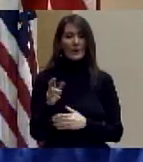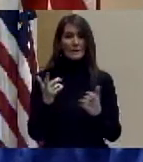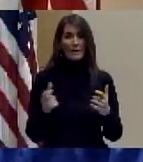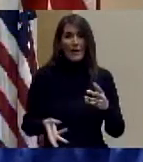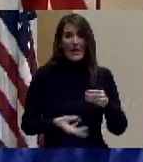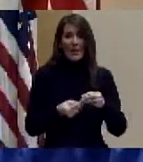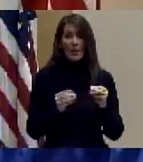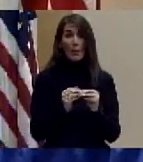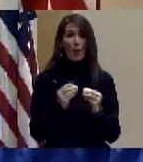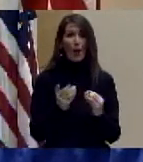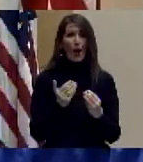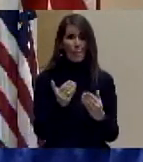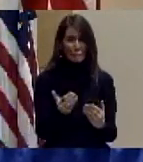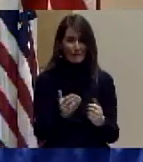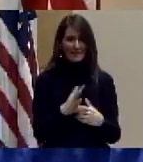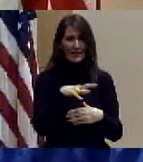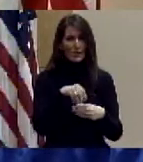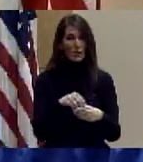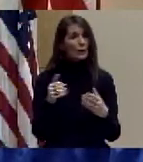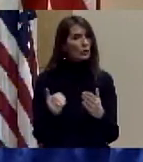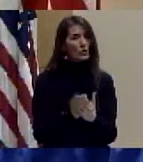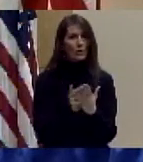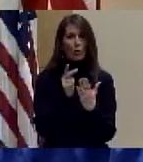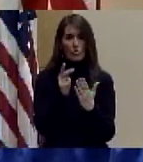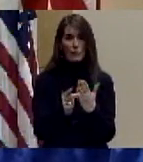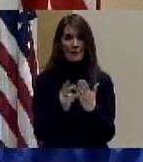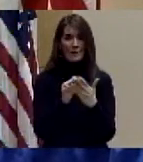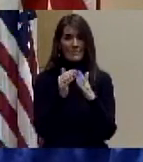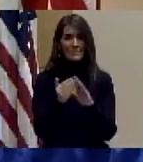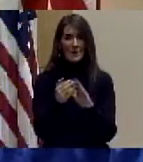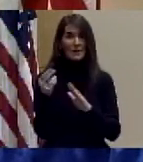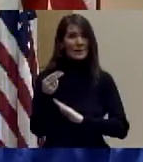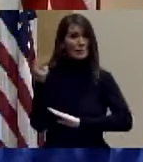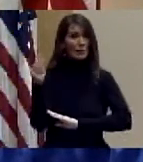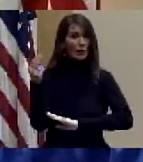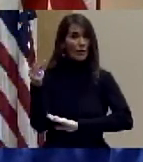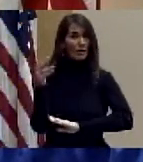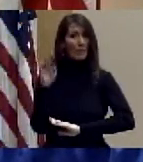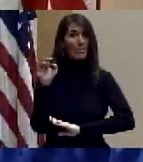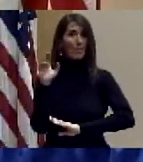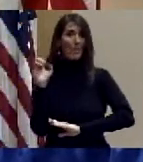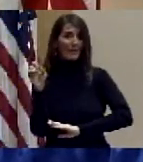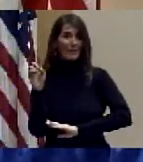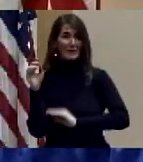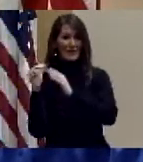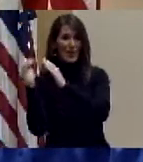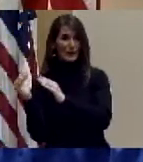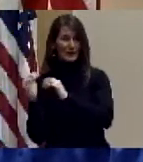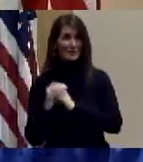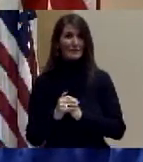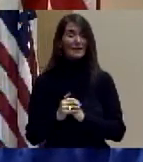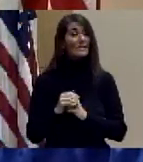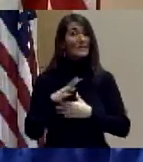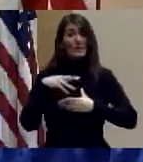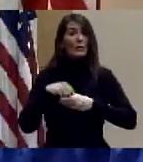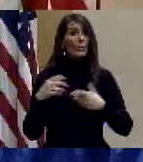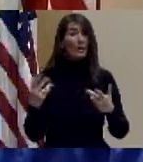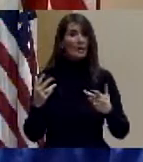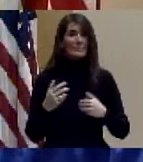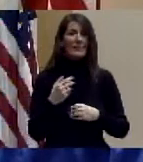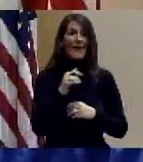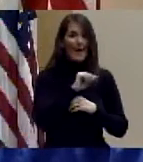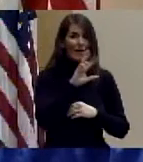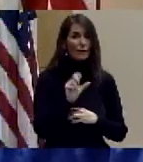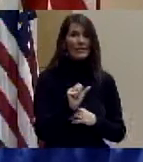offerings this year, including new programming at the town's historic Buckland House, such as an African American